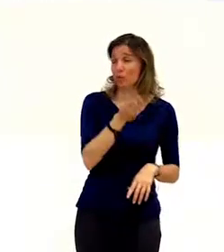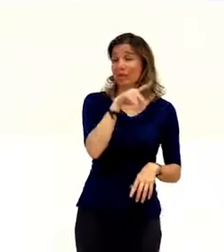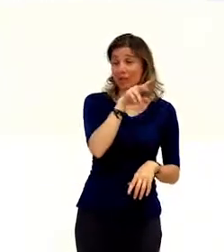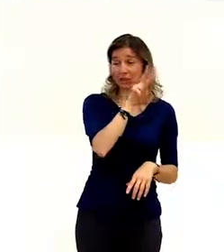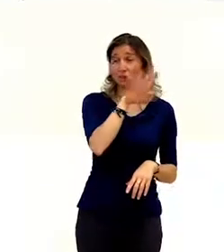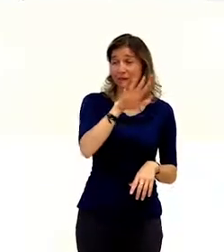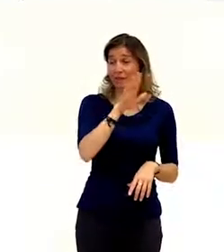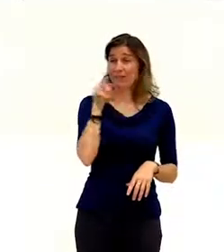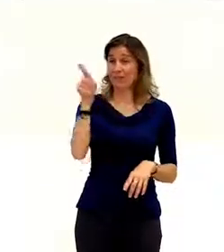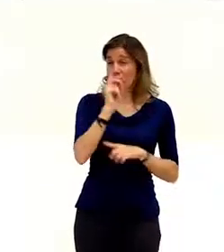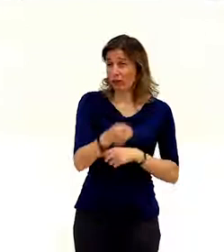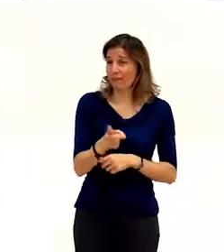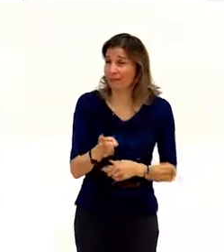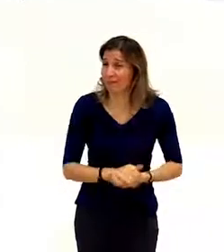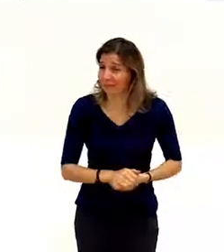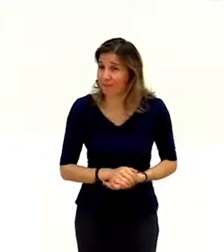And if you bear